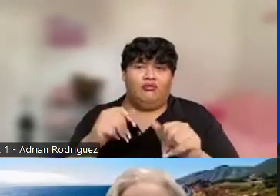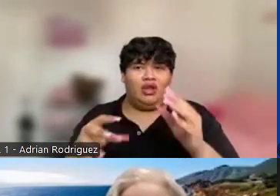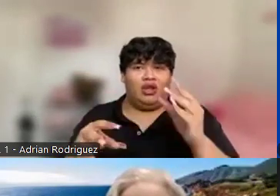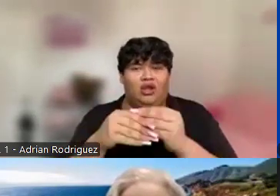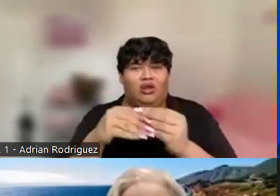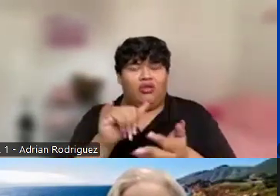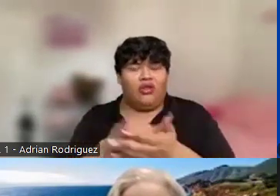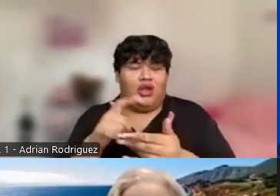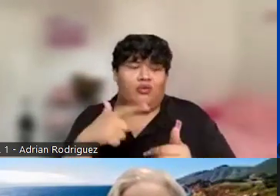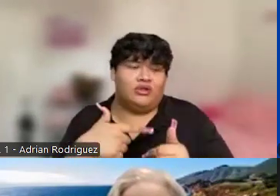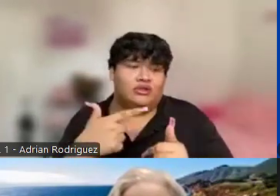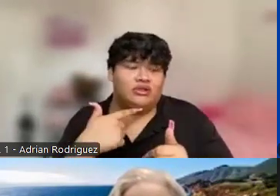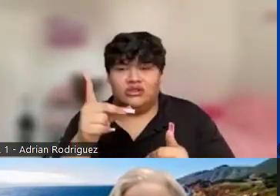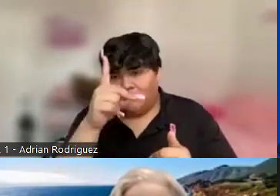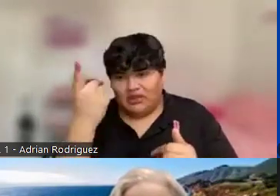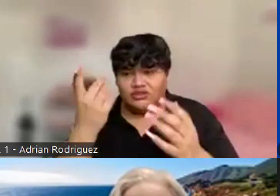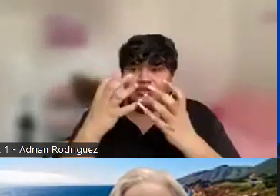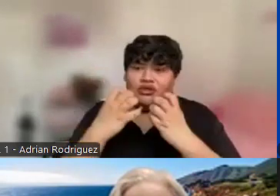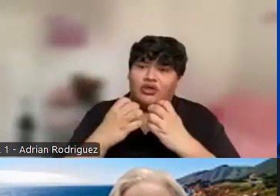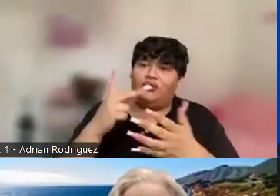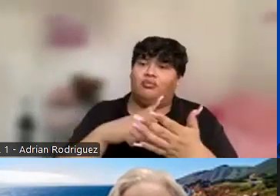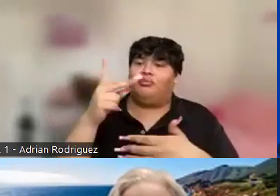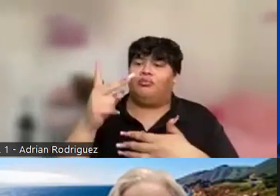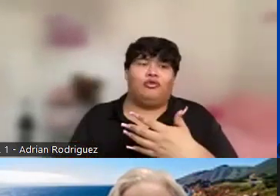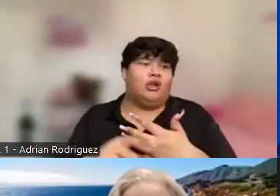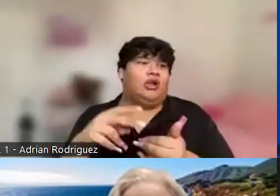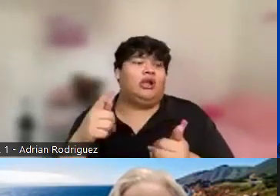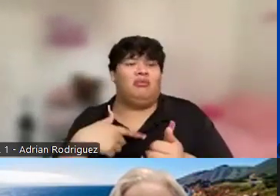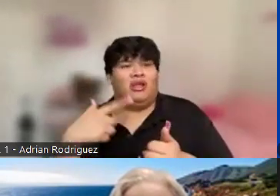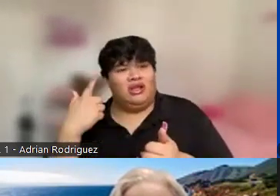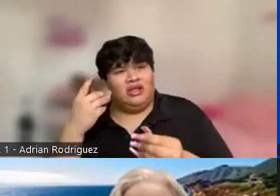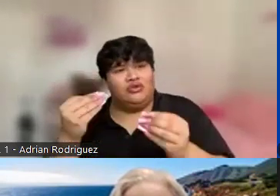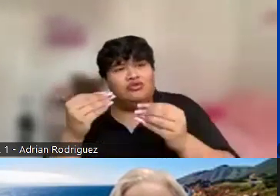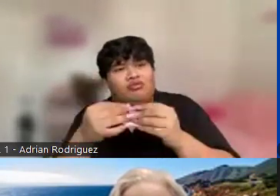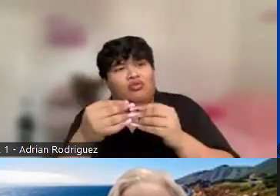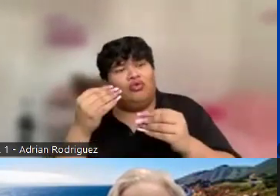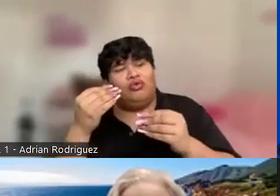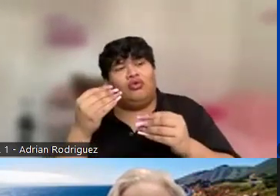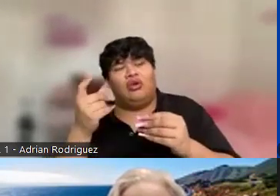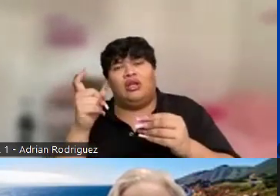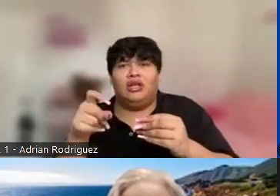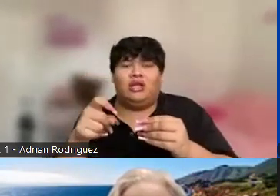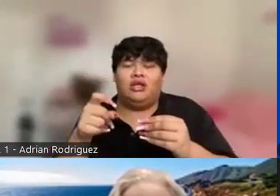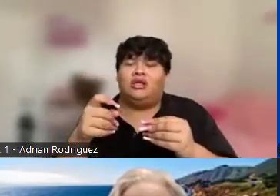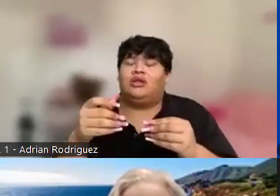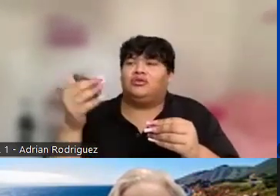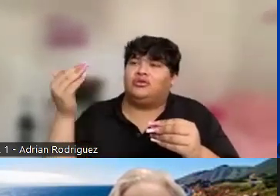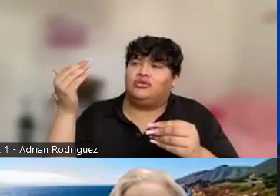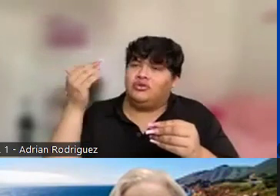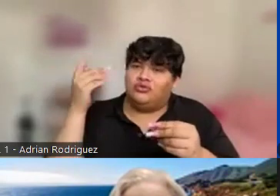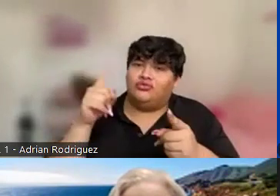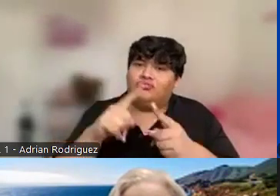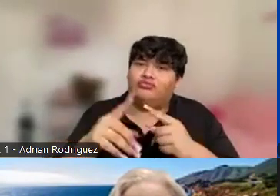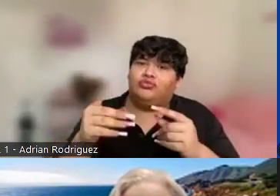say that the Dementia Care Aware program, I think, is in recognition of the need for more